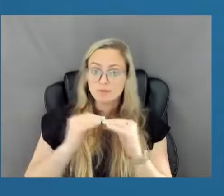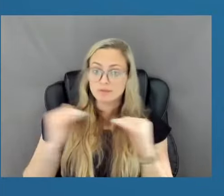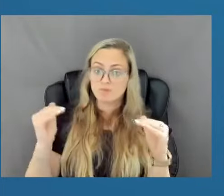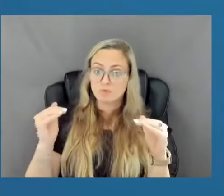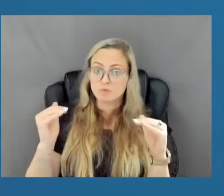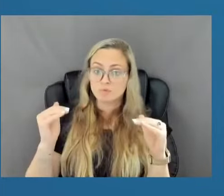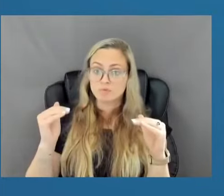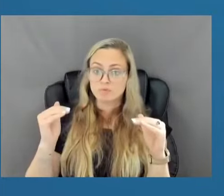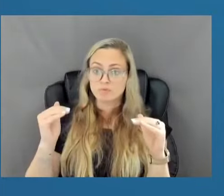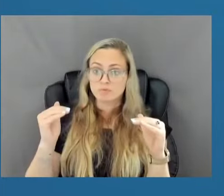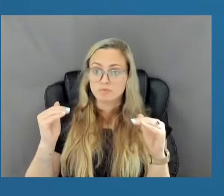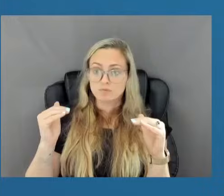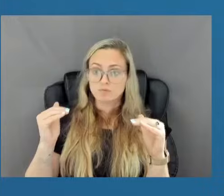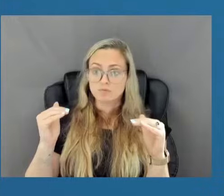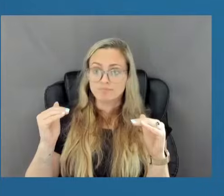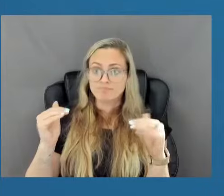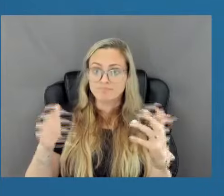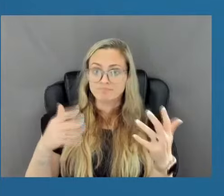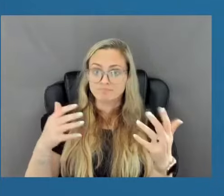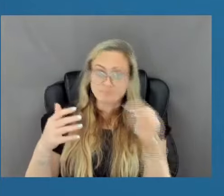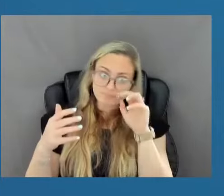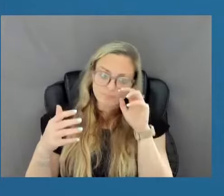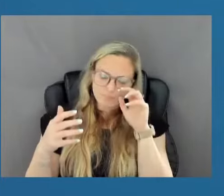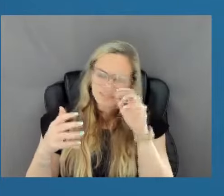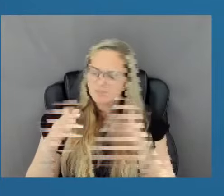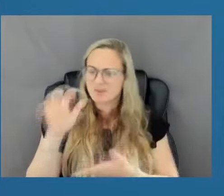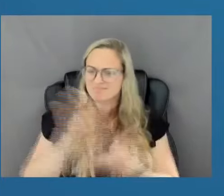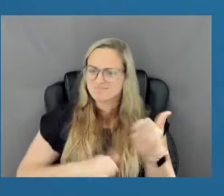is being stripped from us,